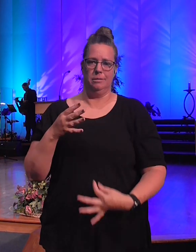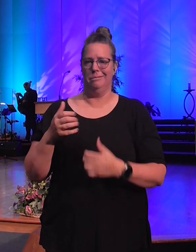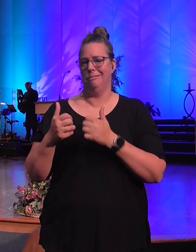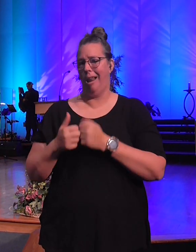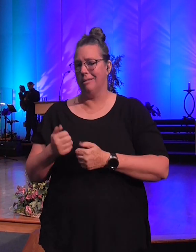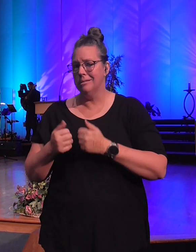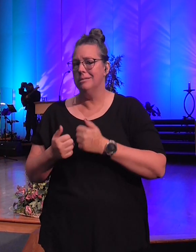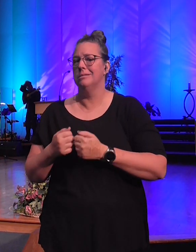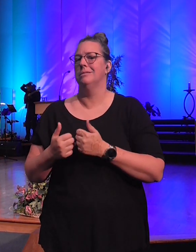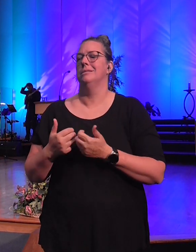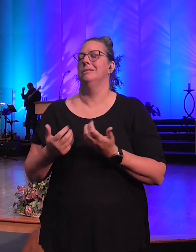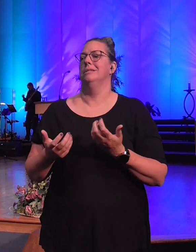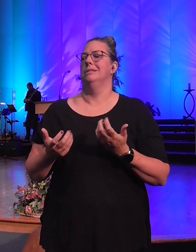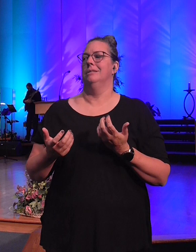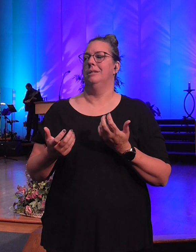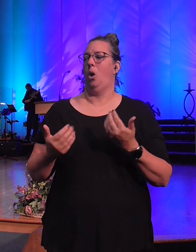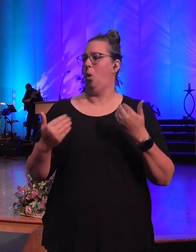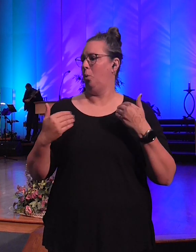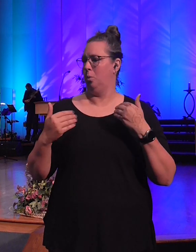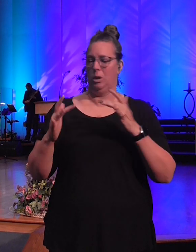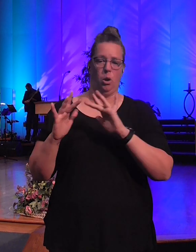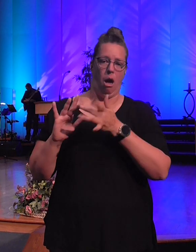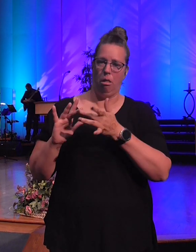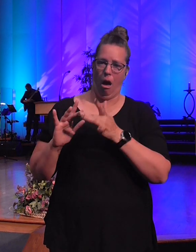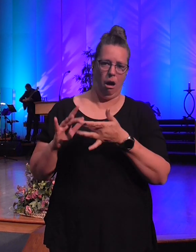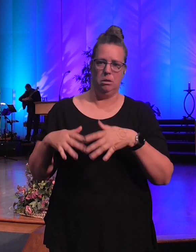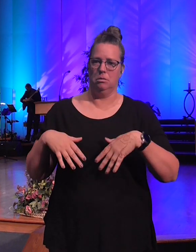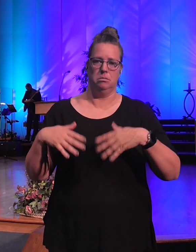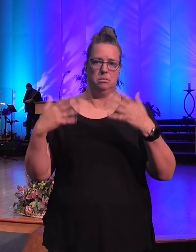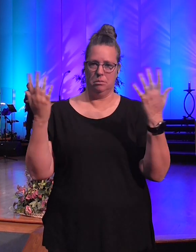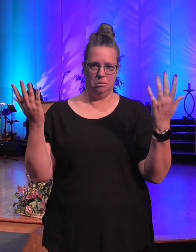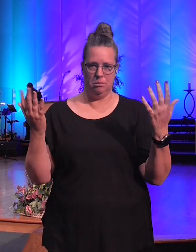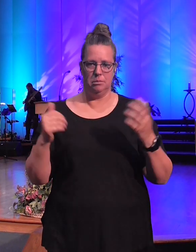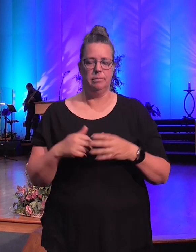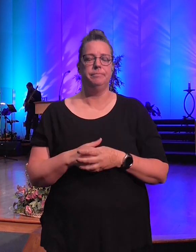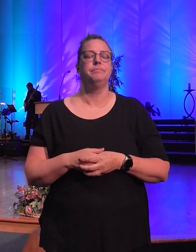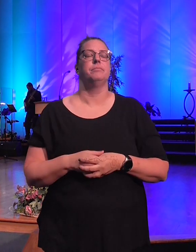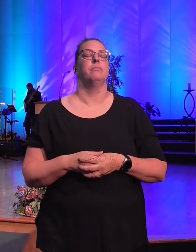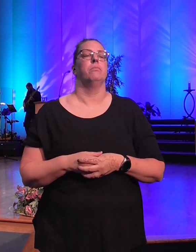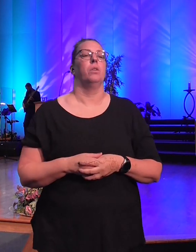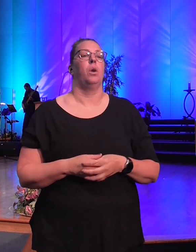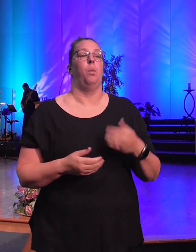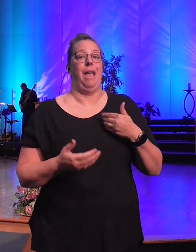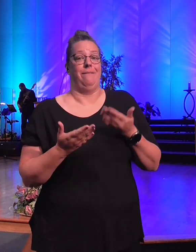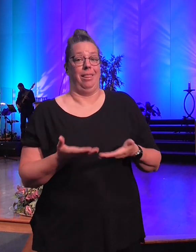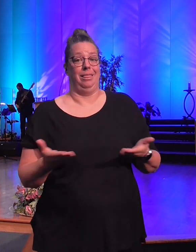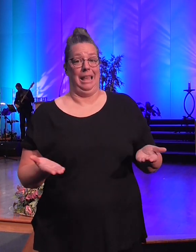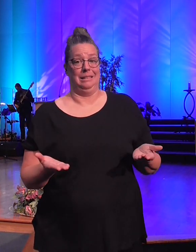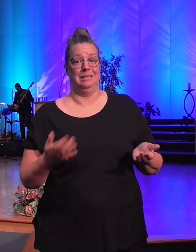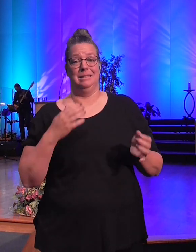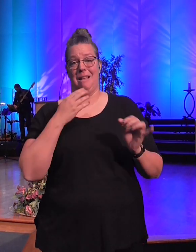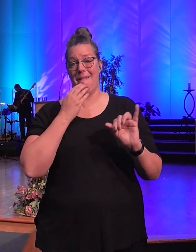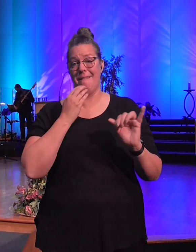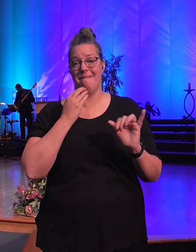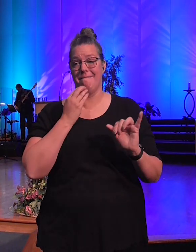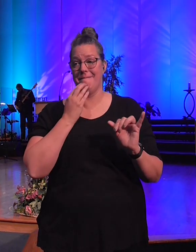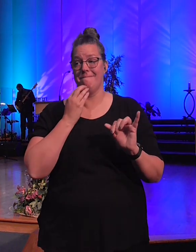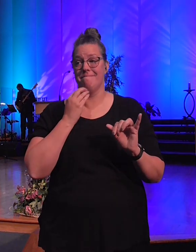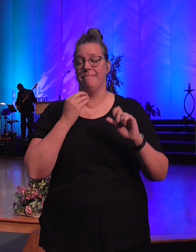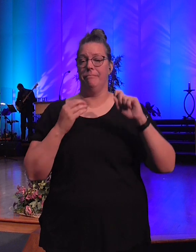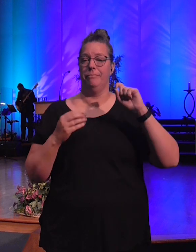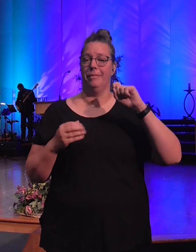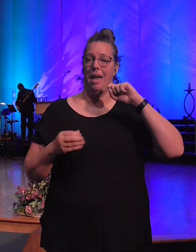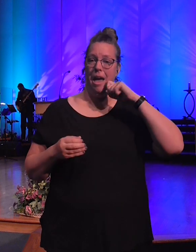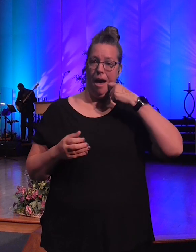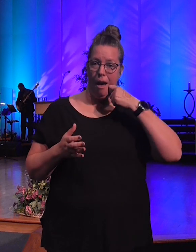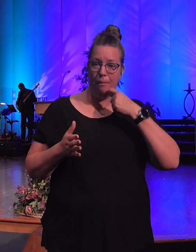give. You can go online and do it. We also have things like Apple